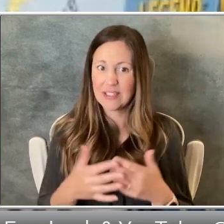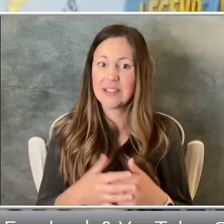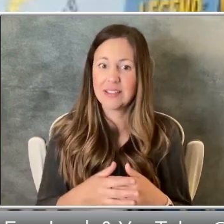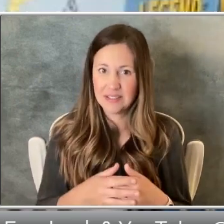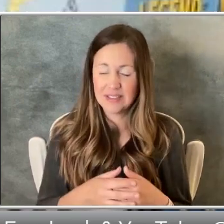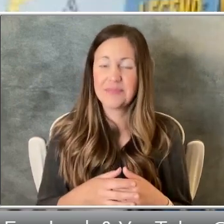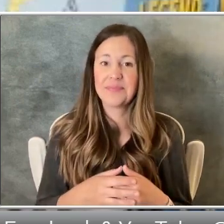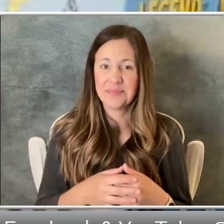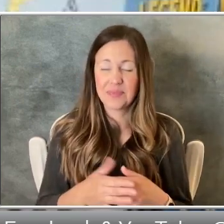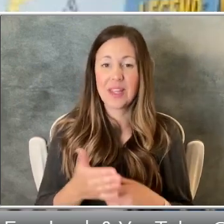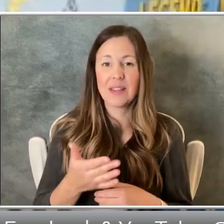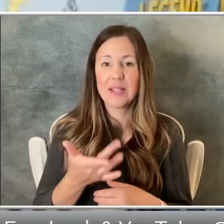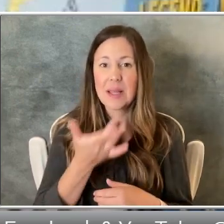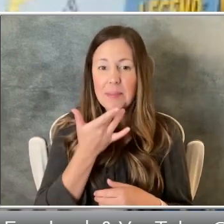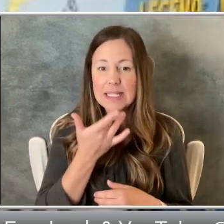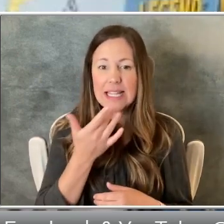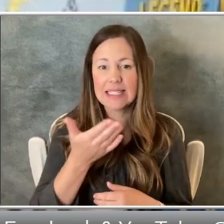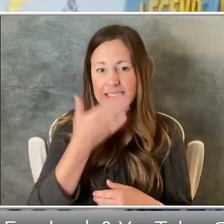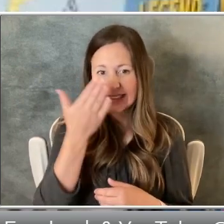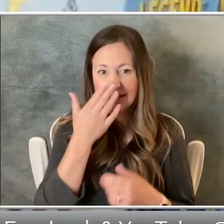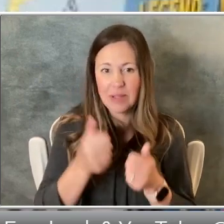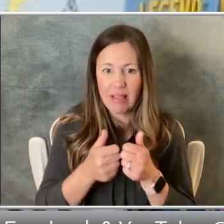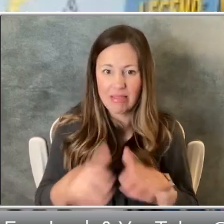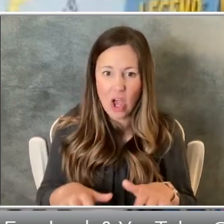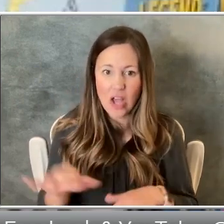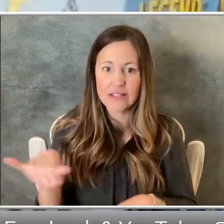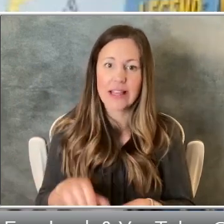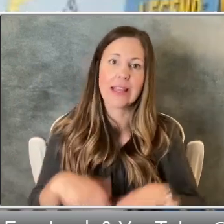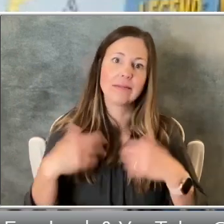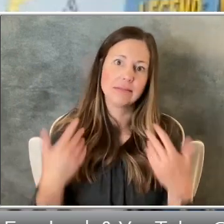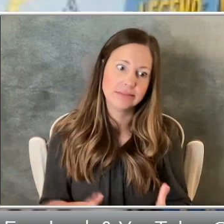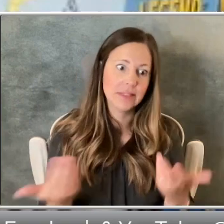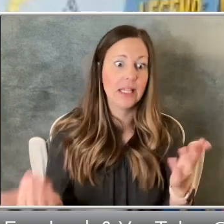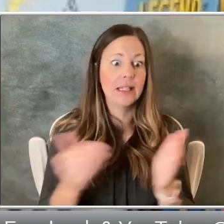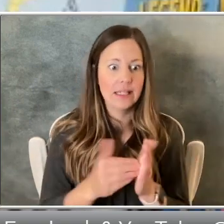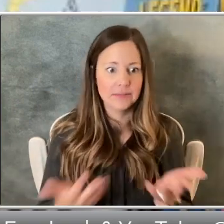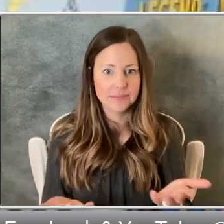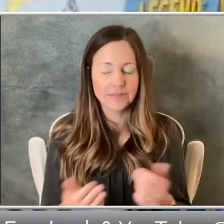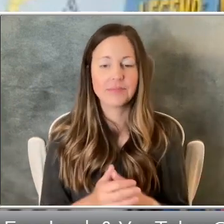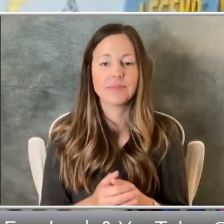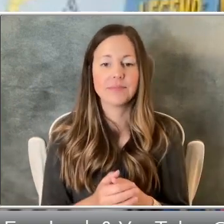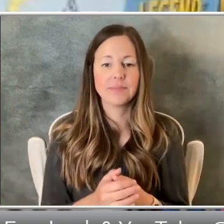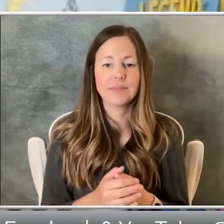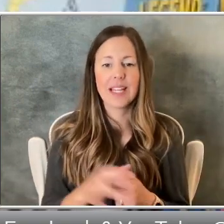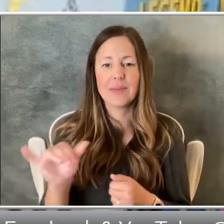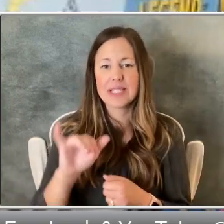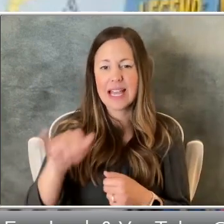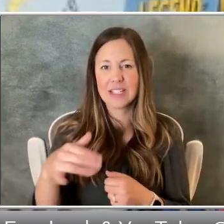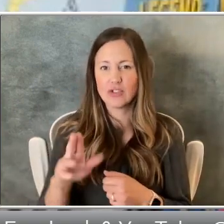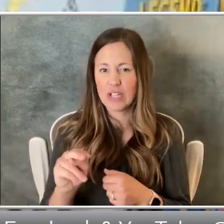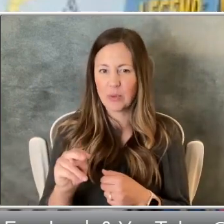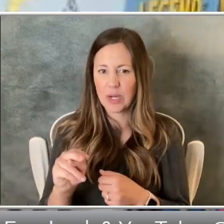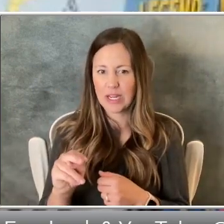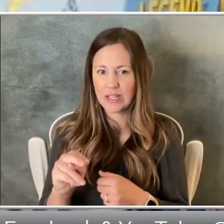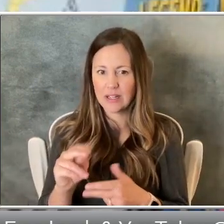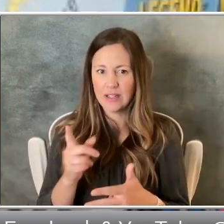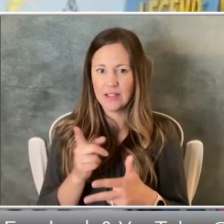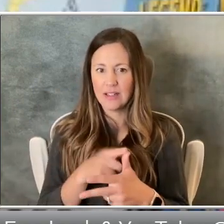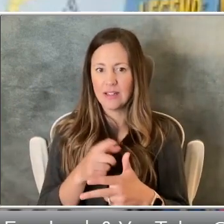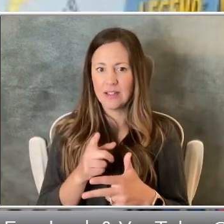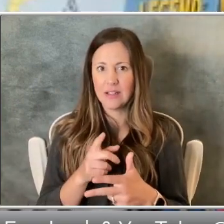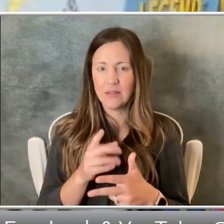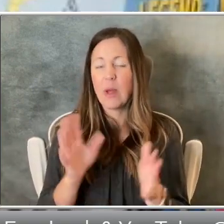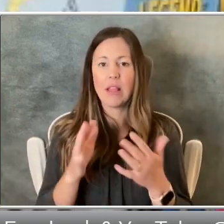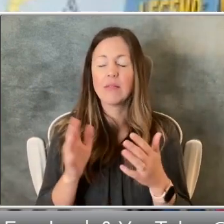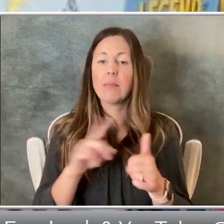Yeah, lost my taste and smell. So then I'm like, oh, okay, here we go again. Because it was like a January. I had my first episode running was